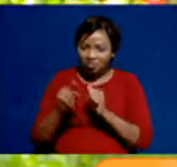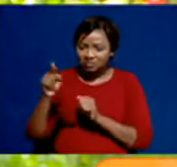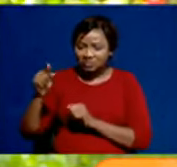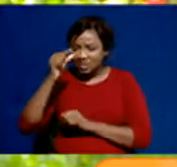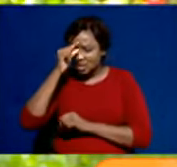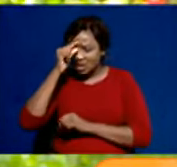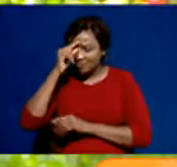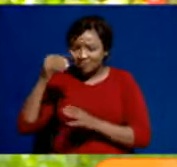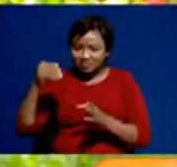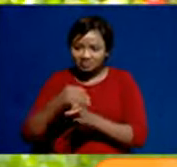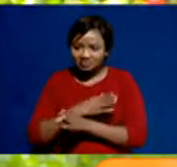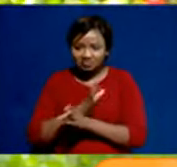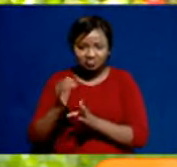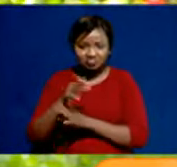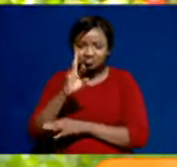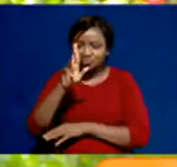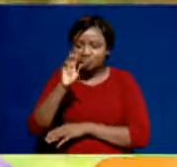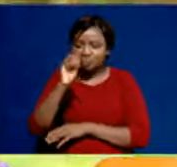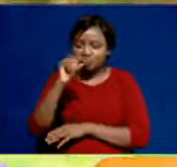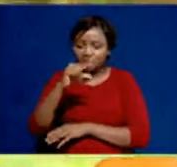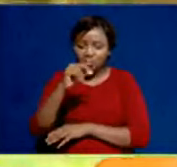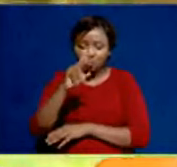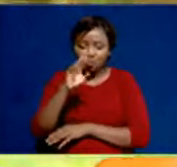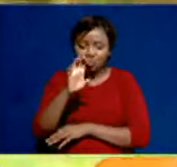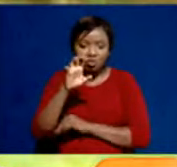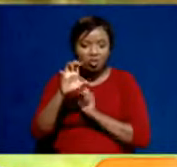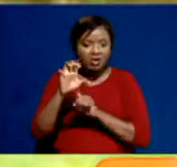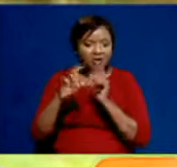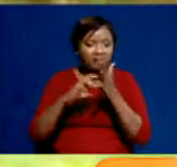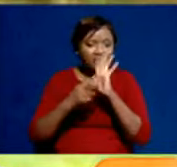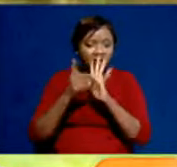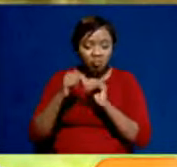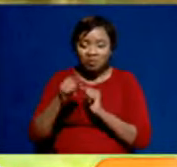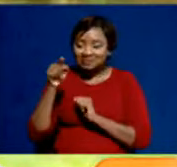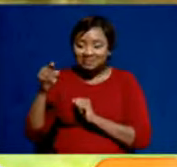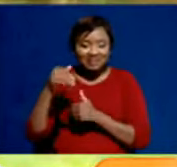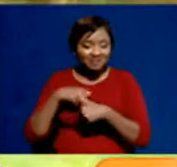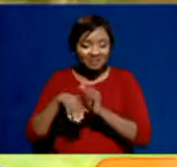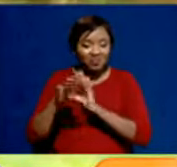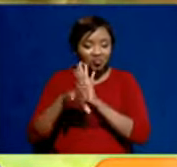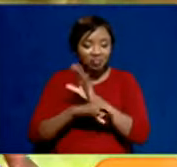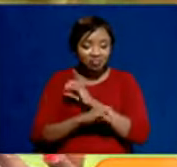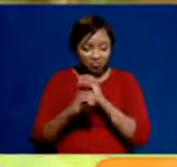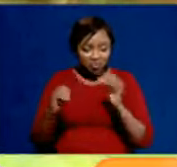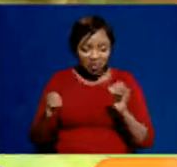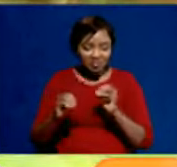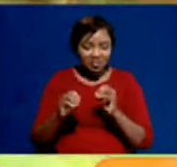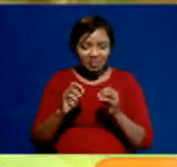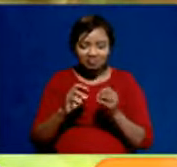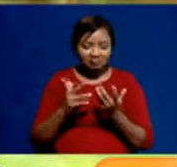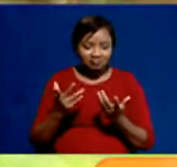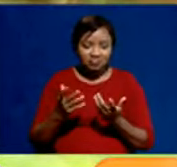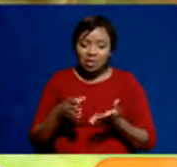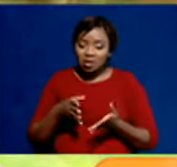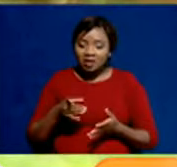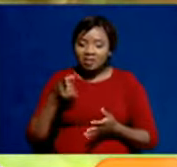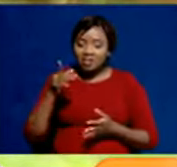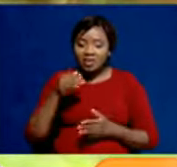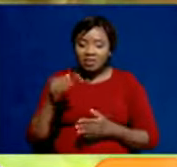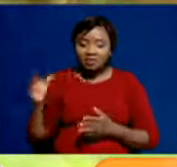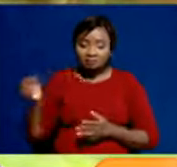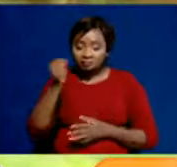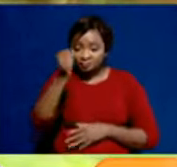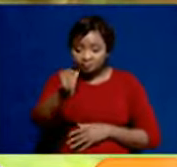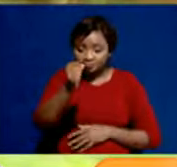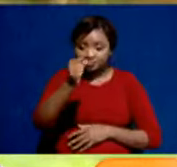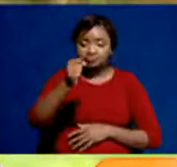Regime. Totally rogue. What does that mean? If they cannot adhere to the constitution, whichever way they came to power, Ruto swore